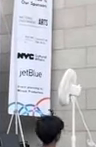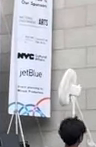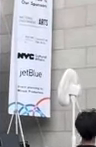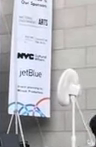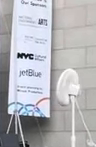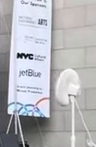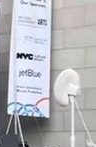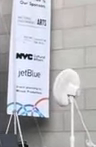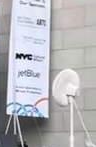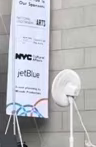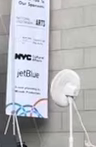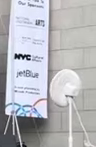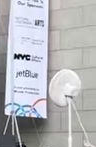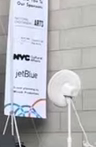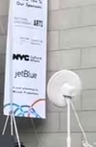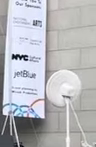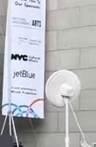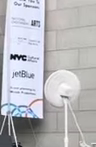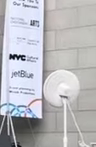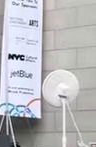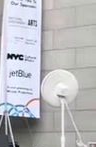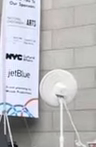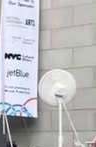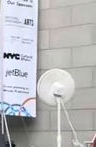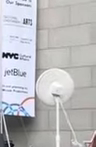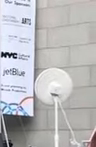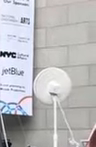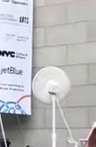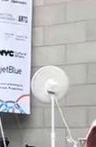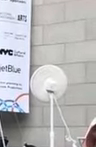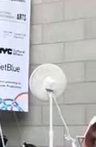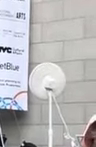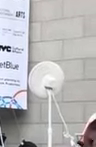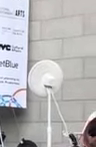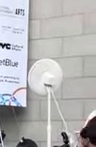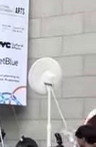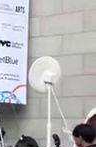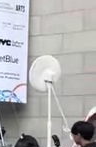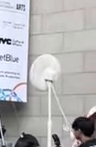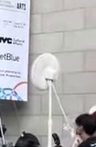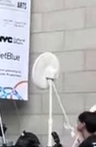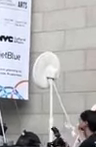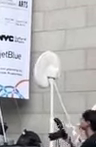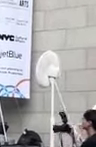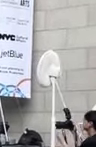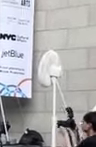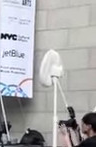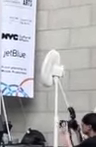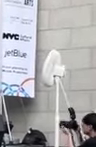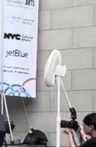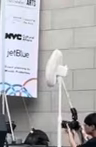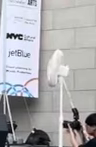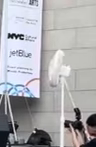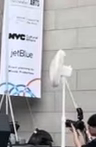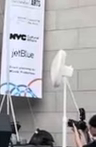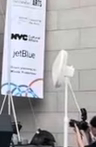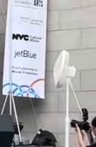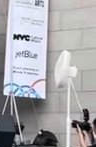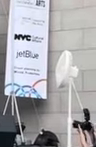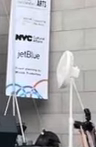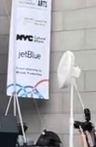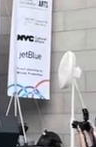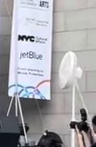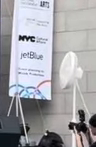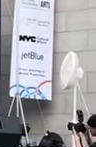my black and colored Disability Night shirt. Question and I were in the